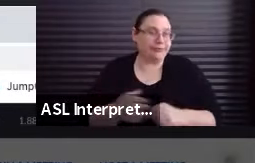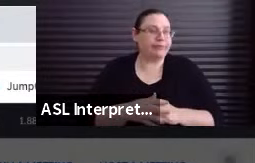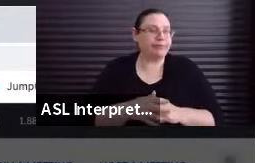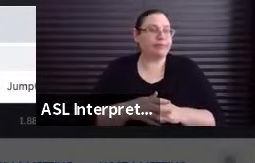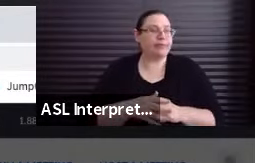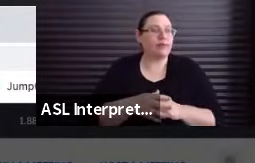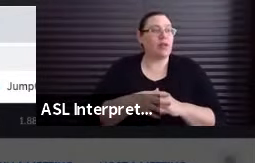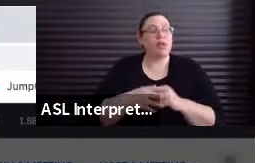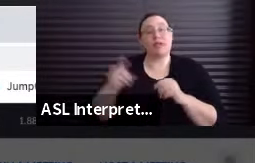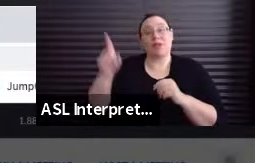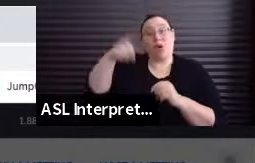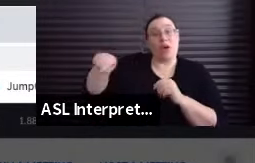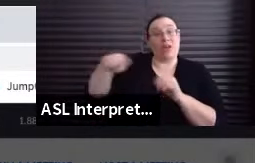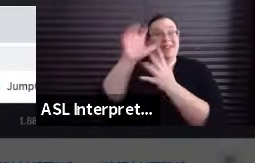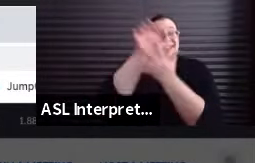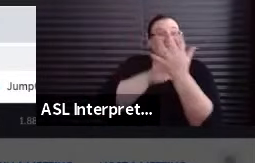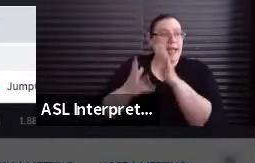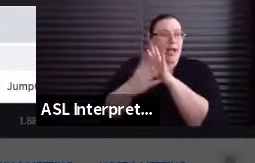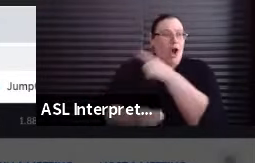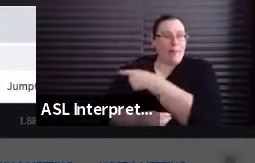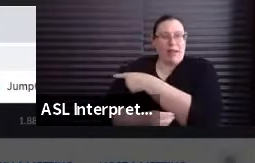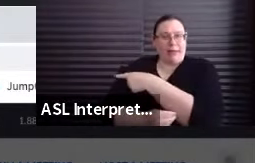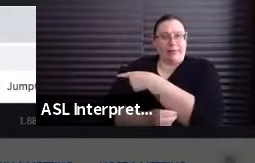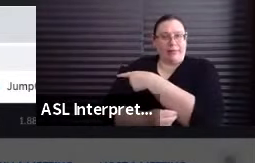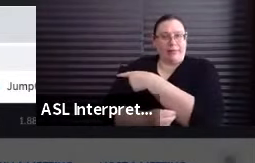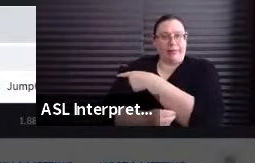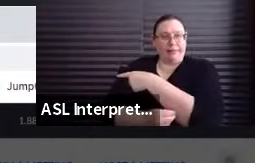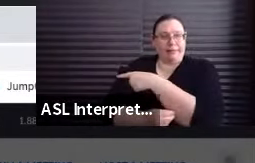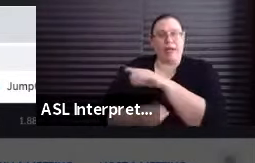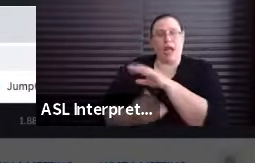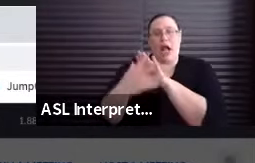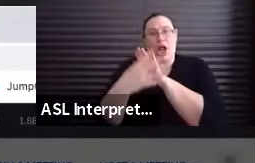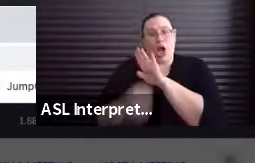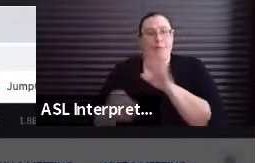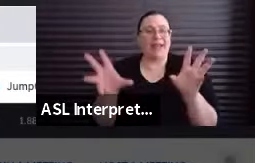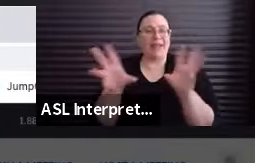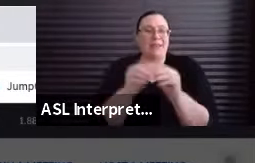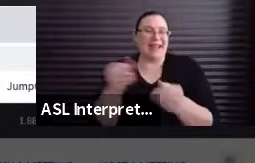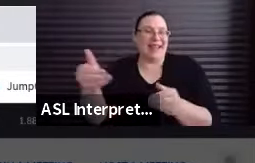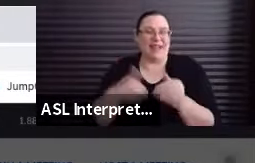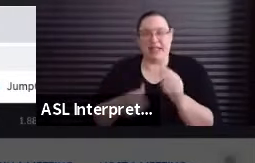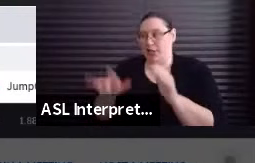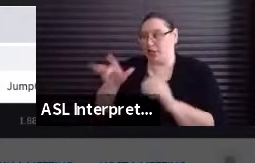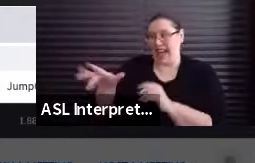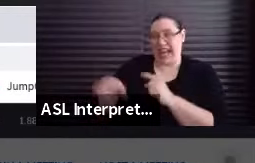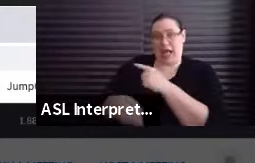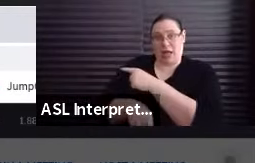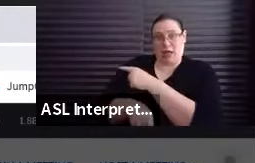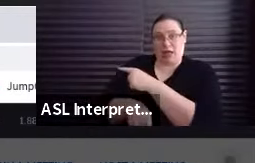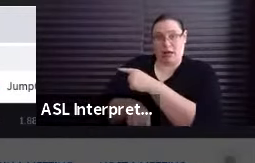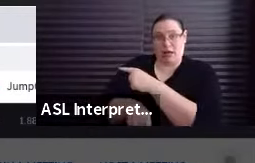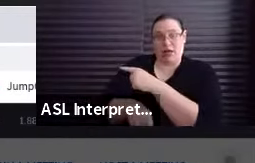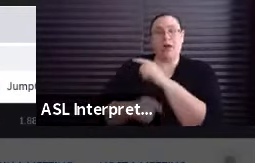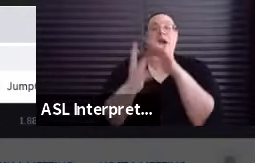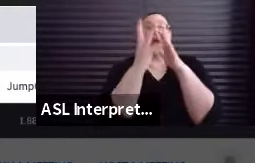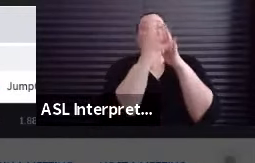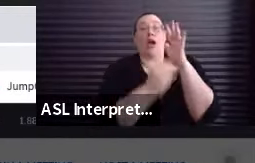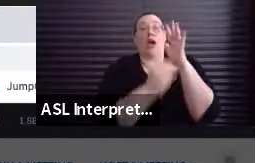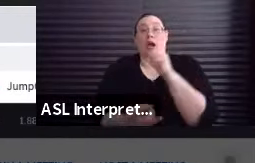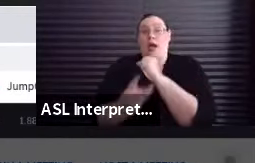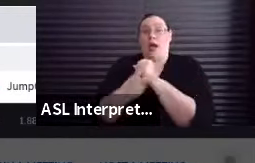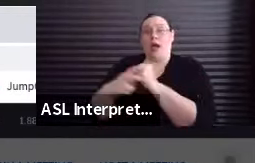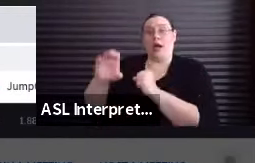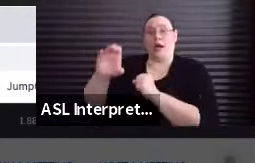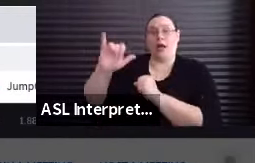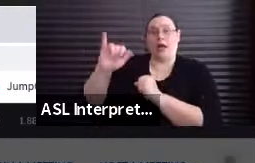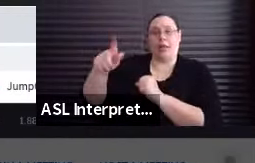whole, all this text right here by clicking on this button that says copy meeting invitation. And that information will get copied to my clipboard, and